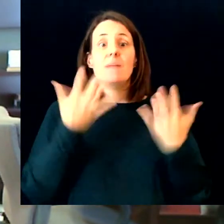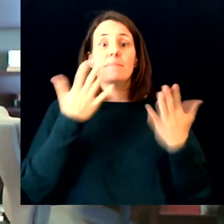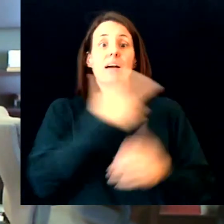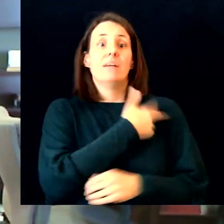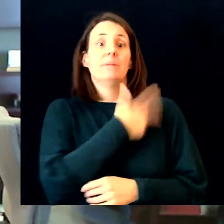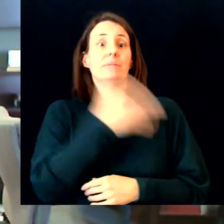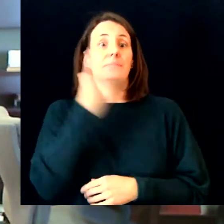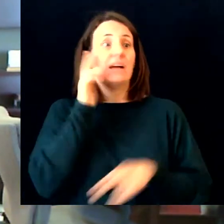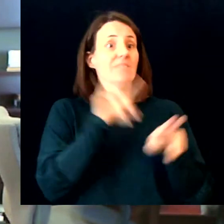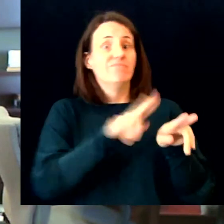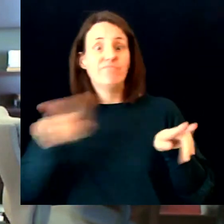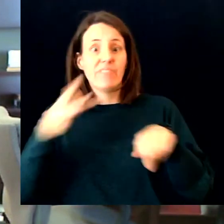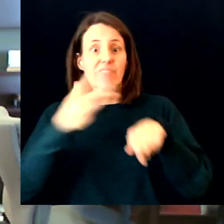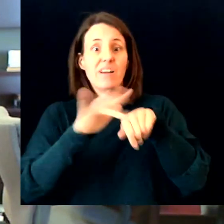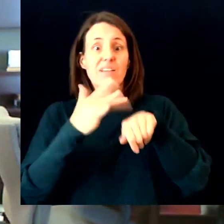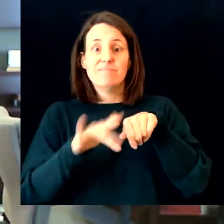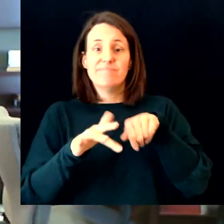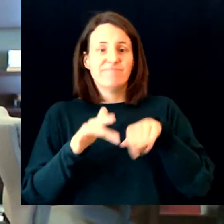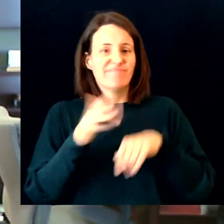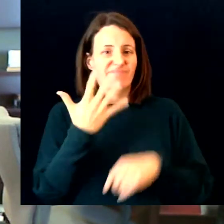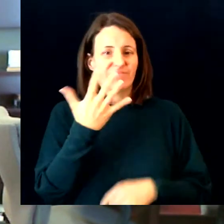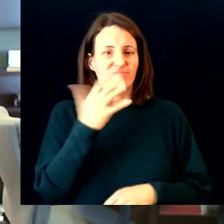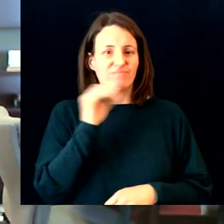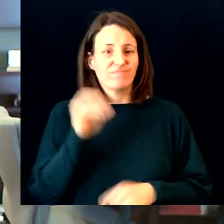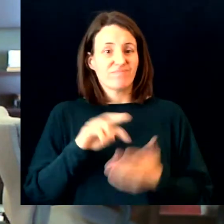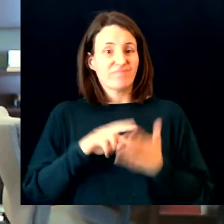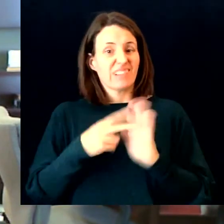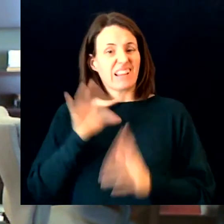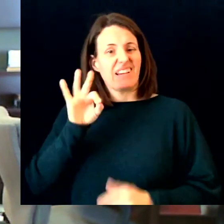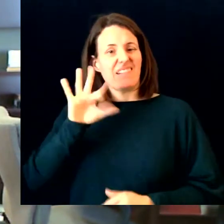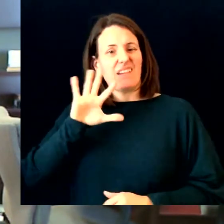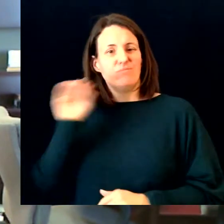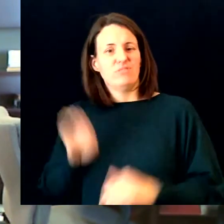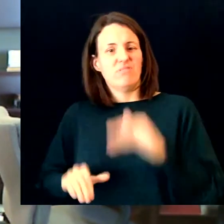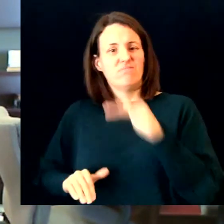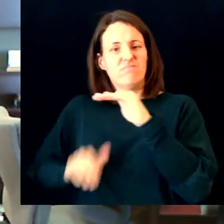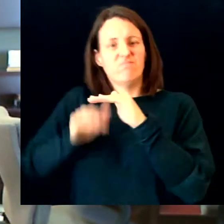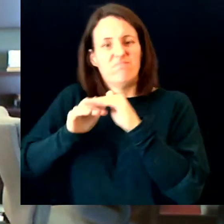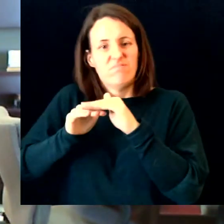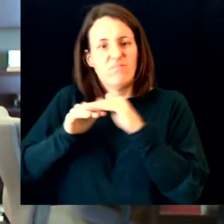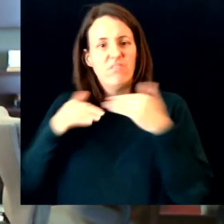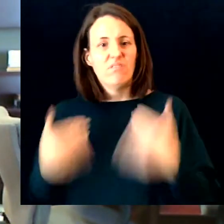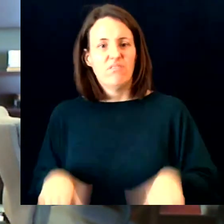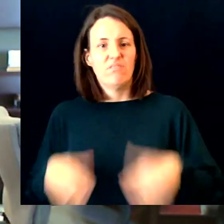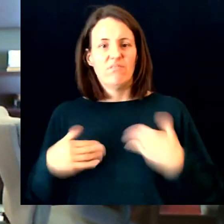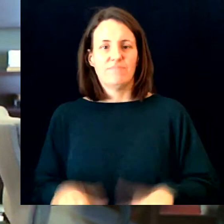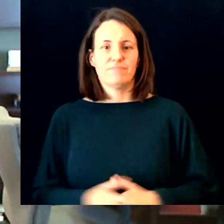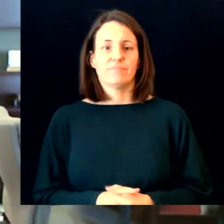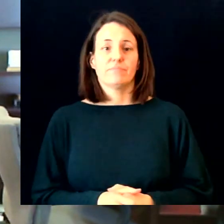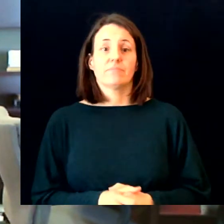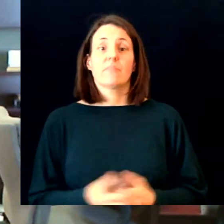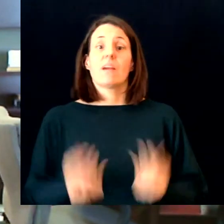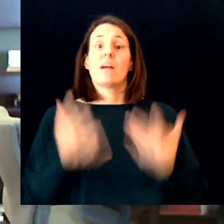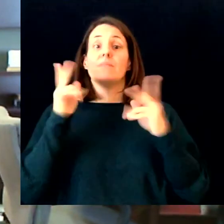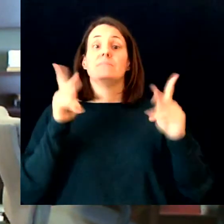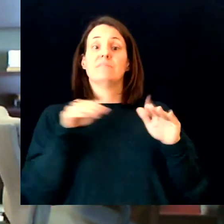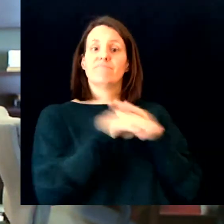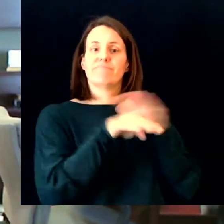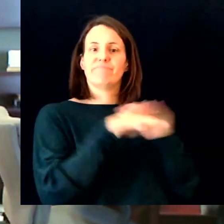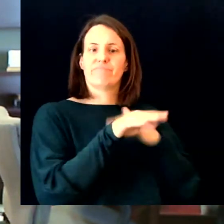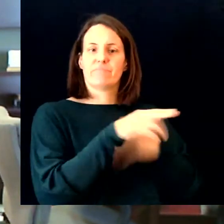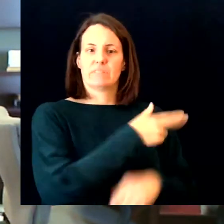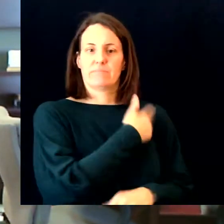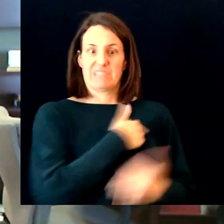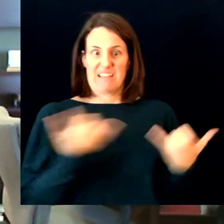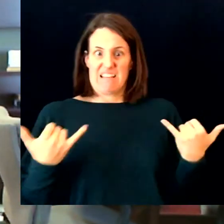2,163 Wisconsinites were hospitalized with COVID-19, and 459 of these patients are in the intensive care